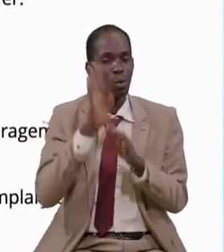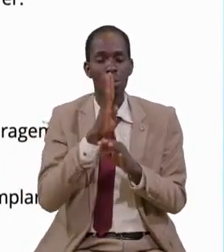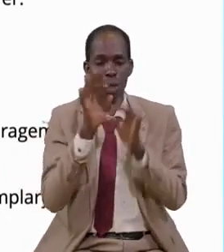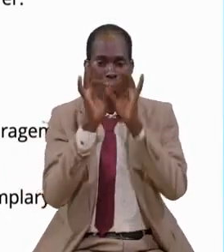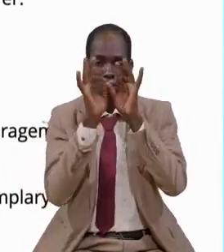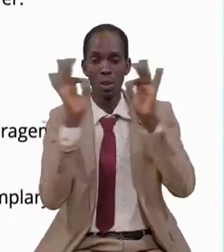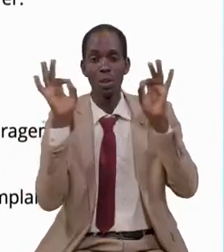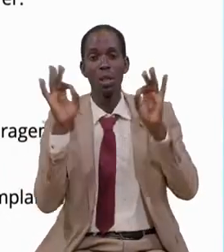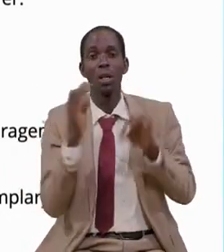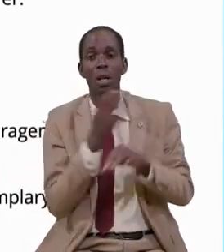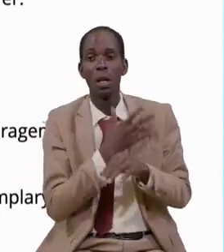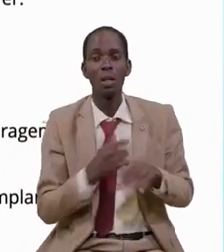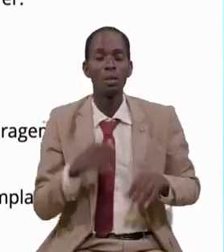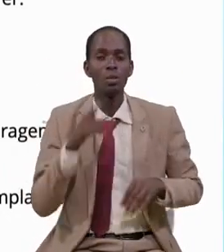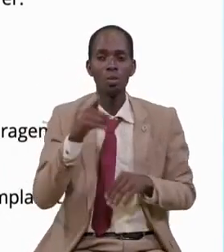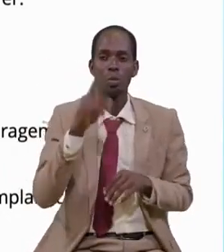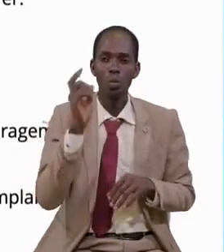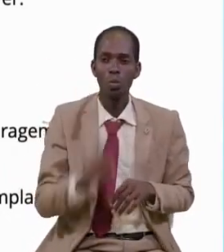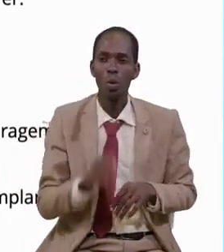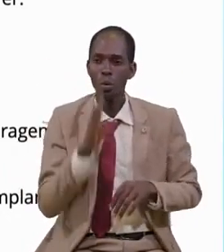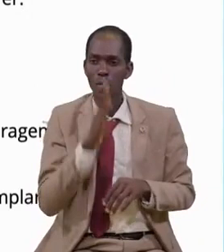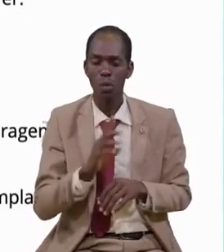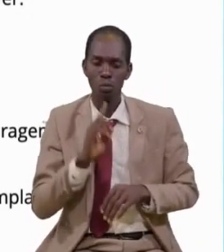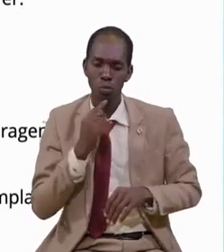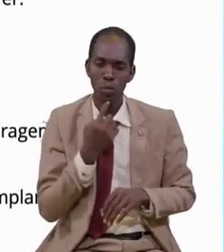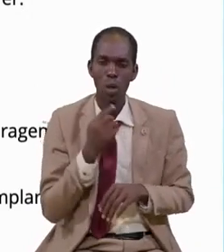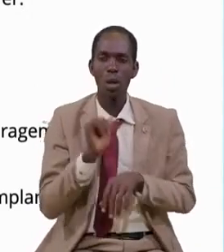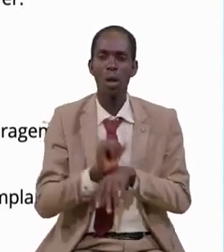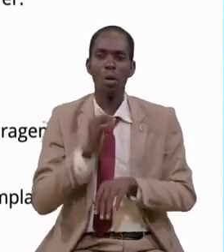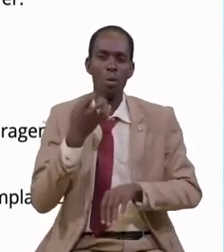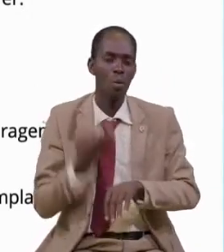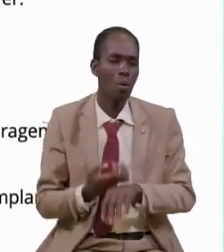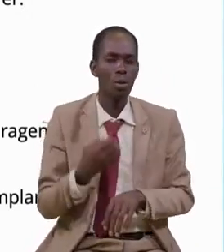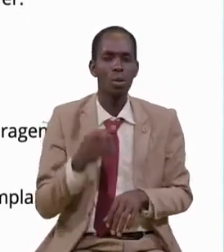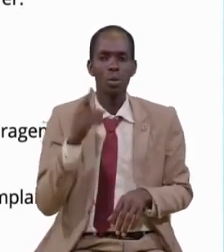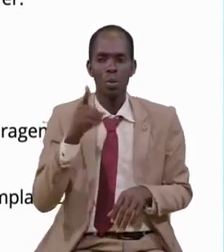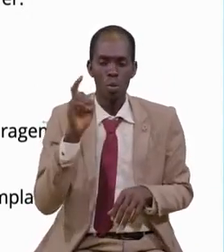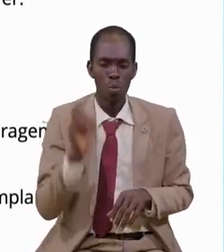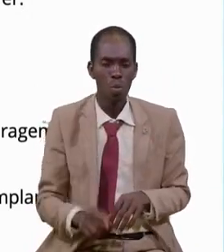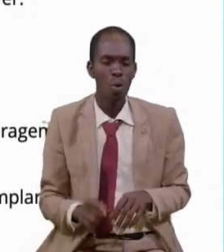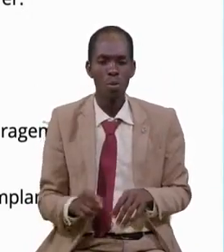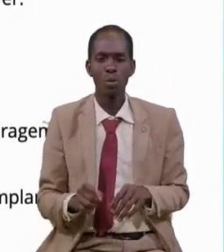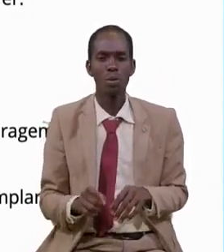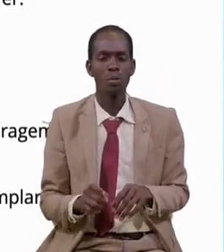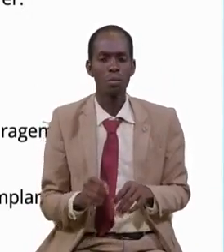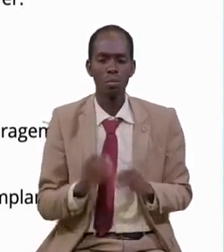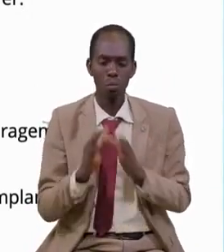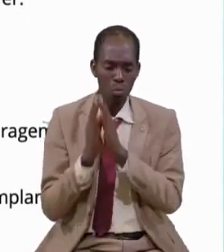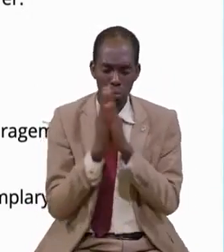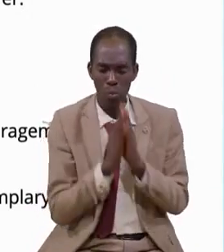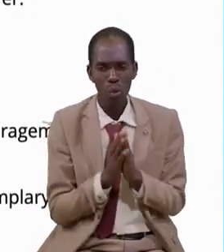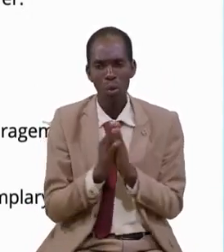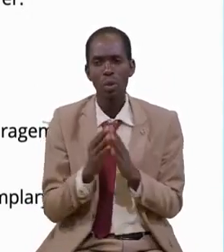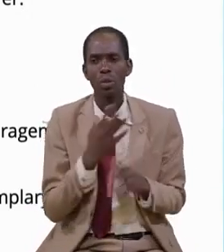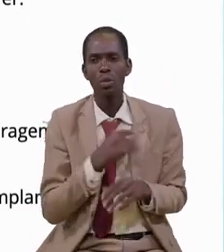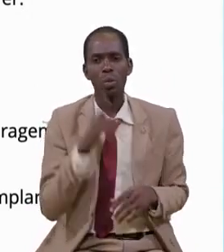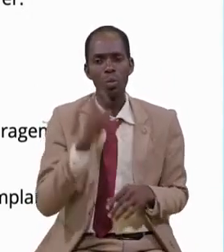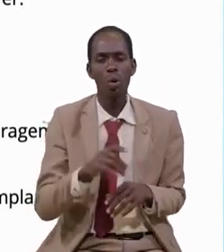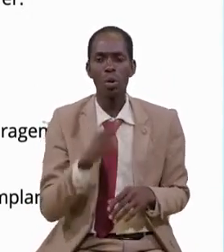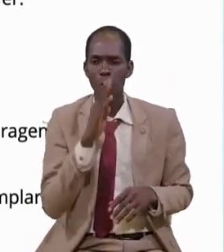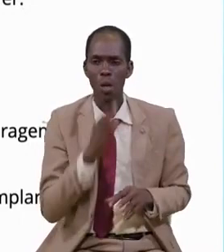be diligent. You must be hardworking. You must build stamina in the place of prayer. You must be faithful in little